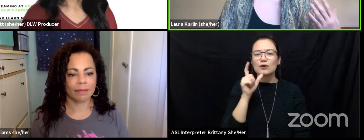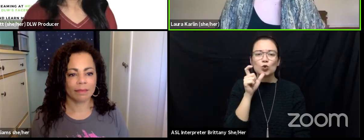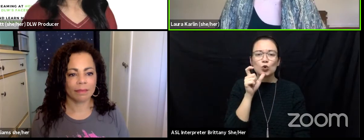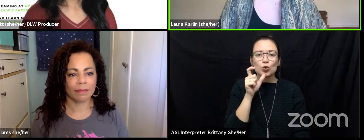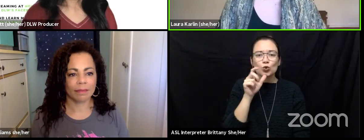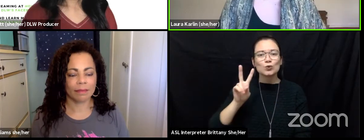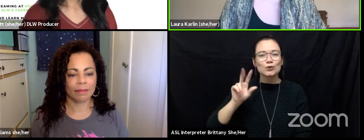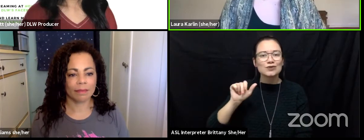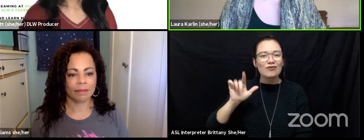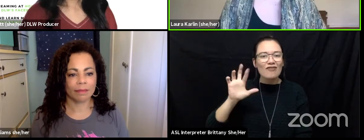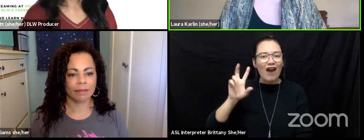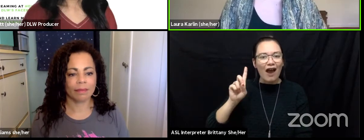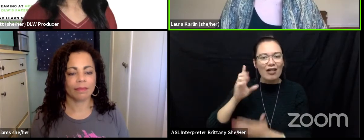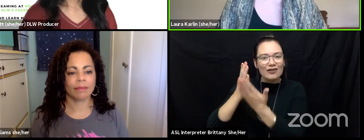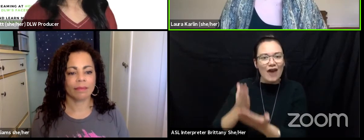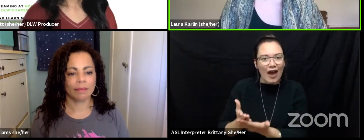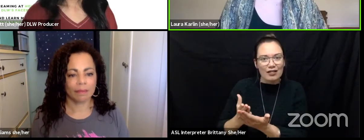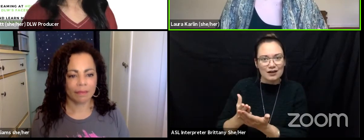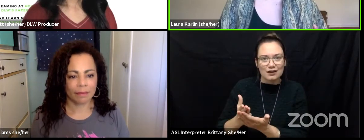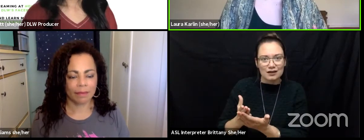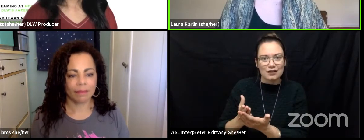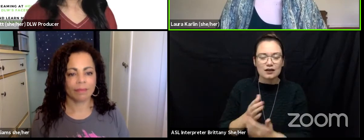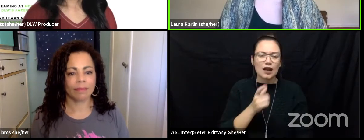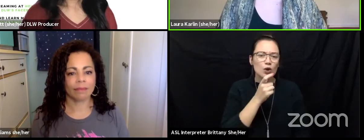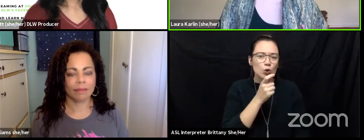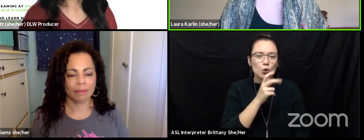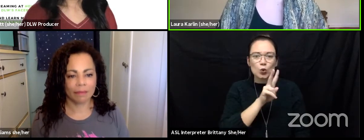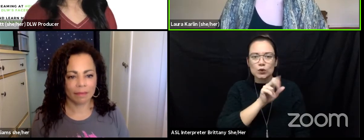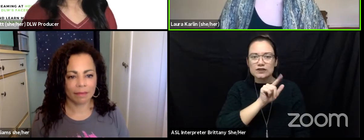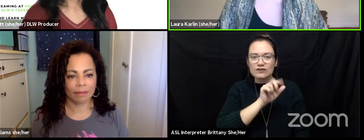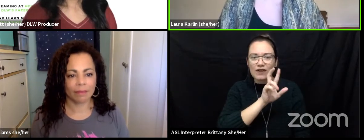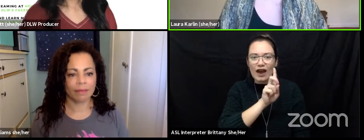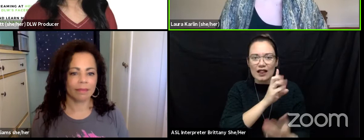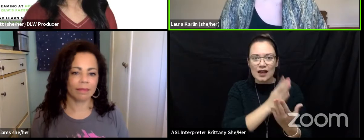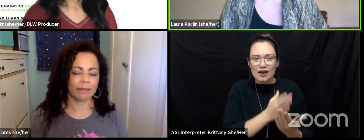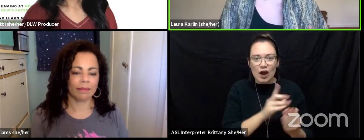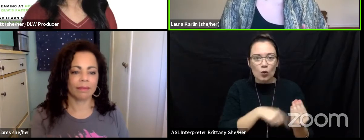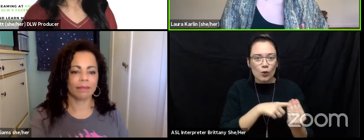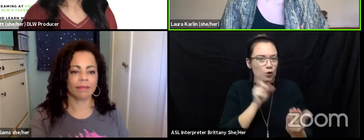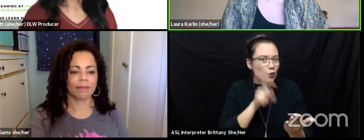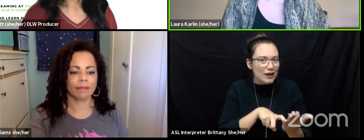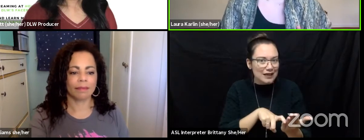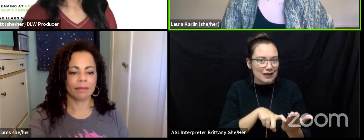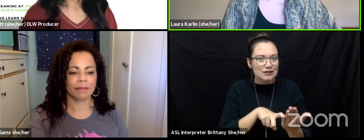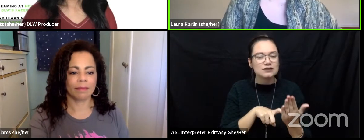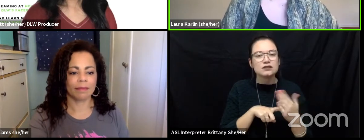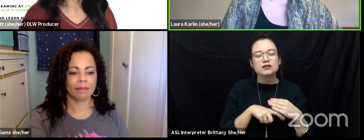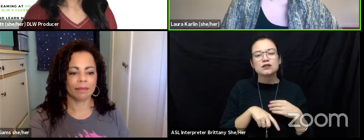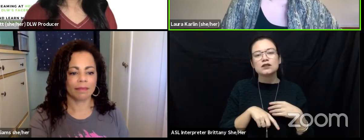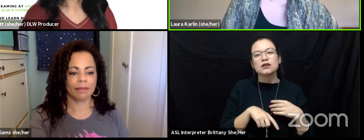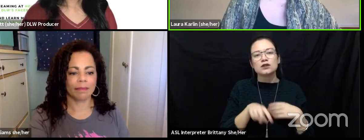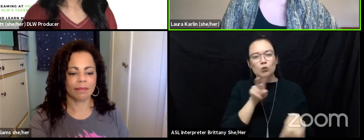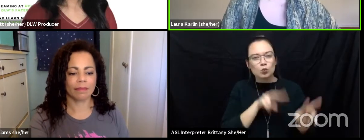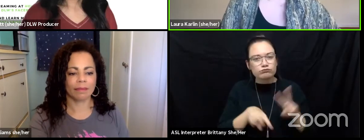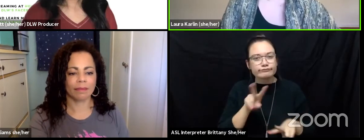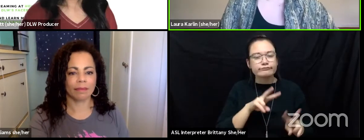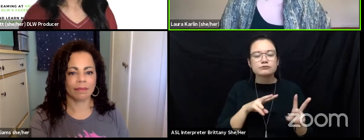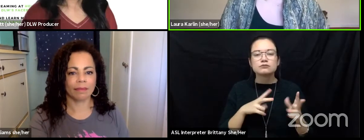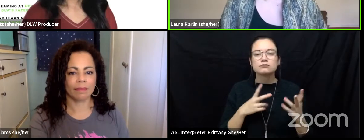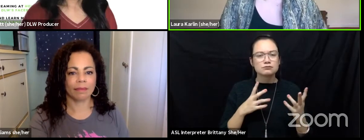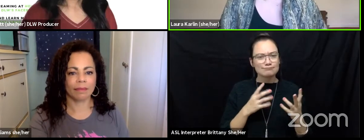when they're practicing it, and who is valid when they're witnessing it. And I think that